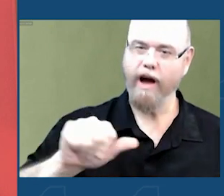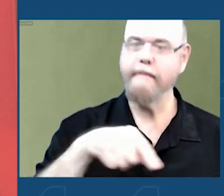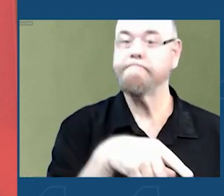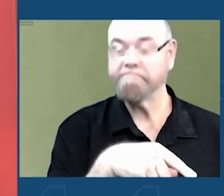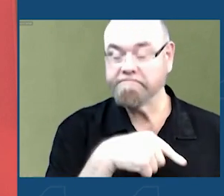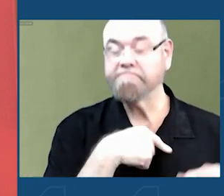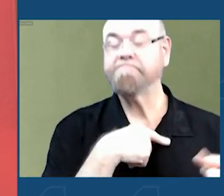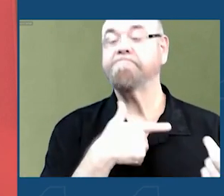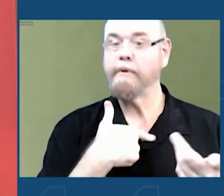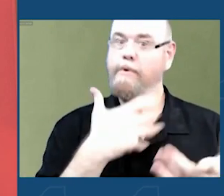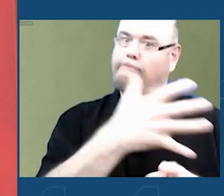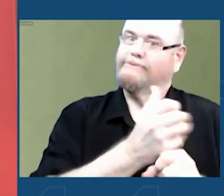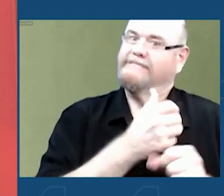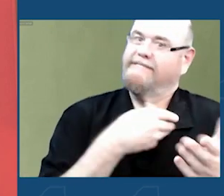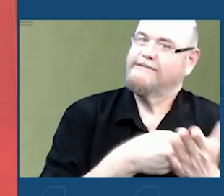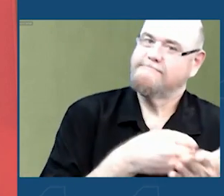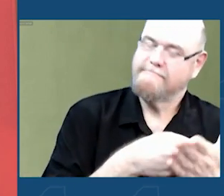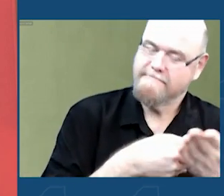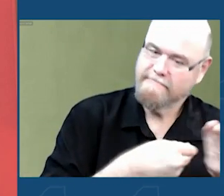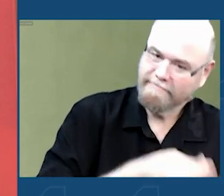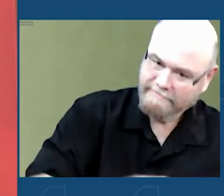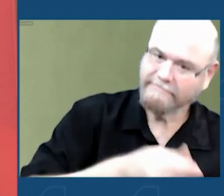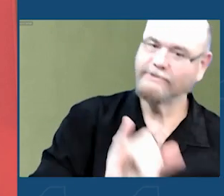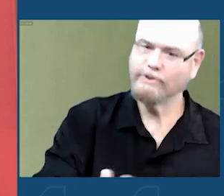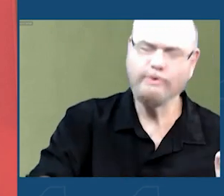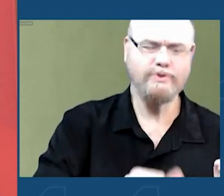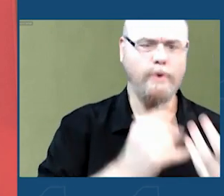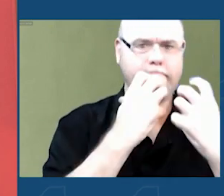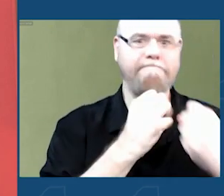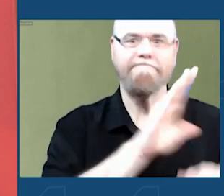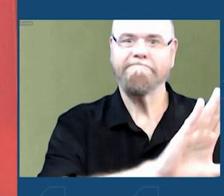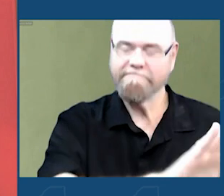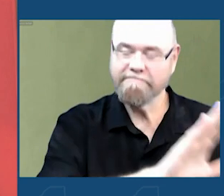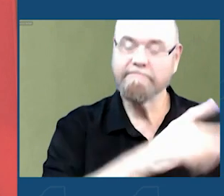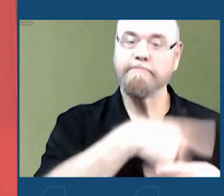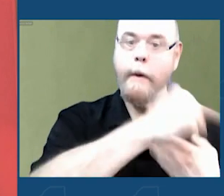that that is well preserved and taken care of. Davis McCollum